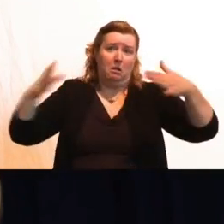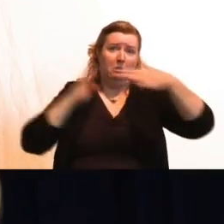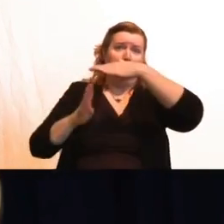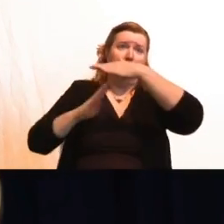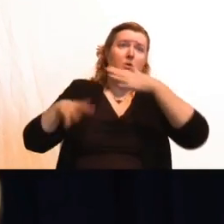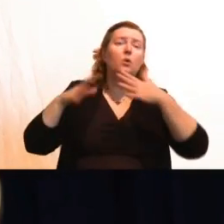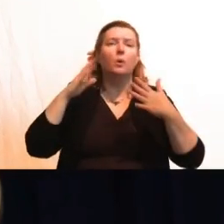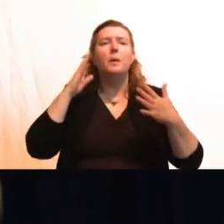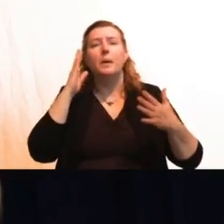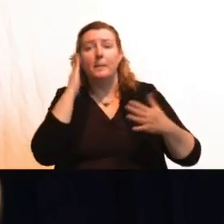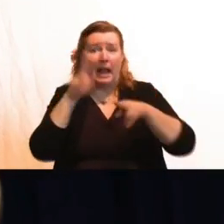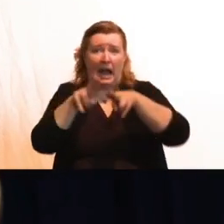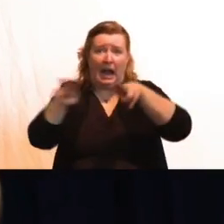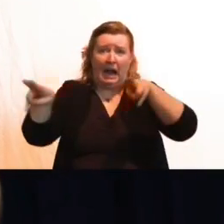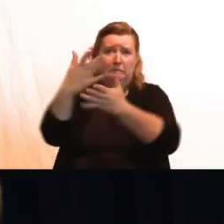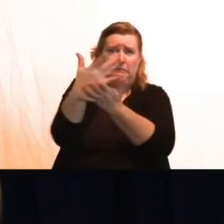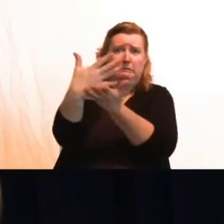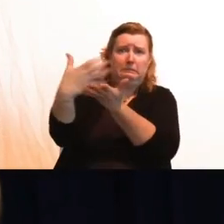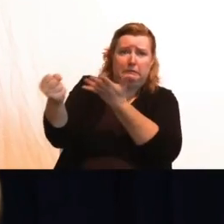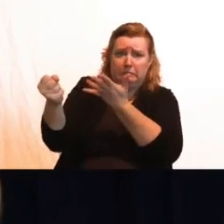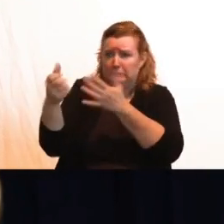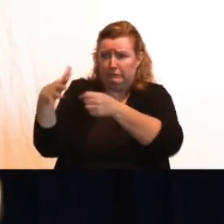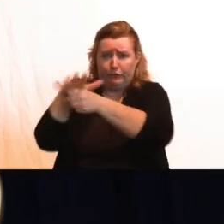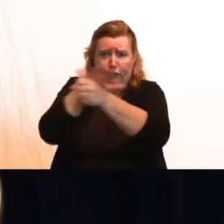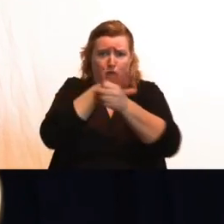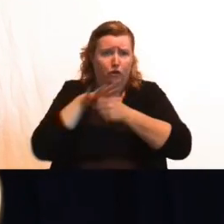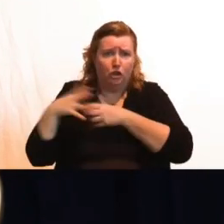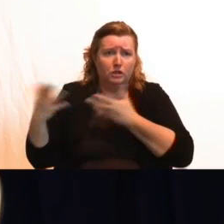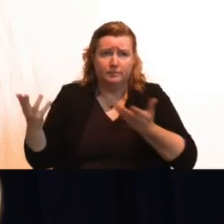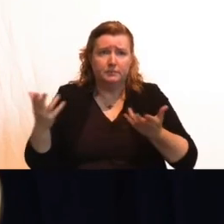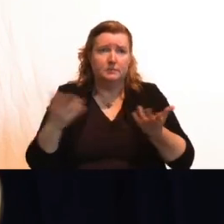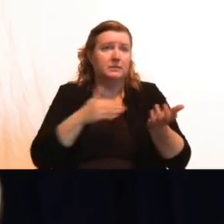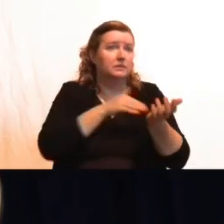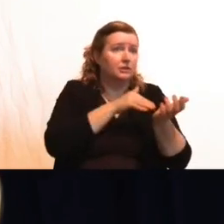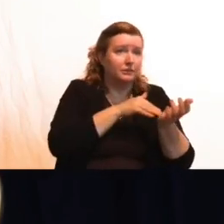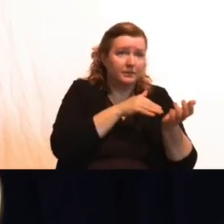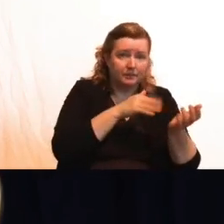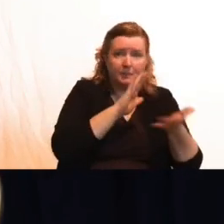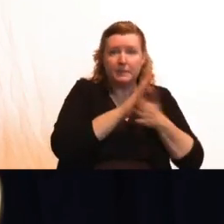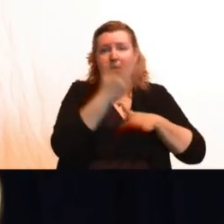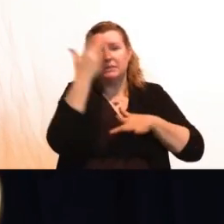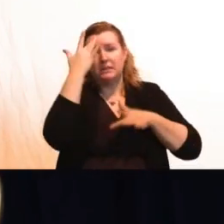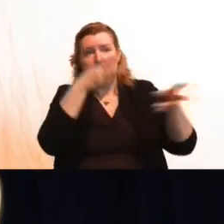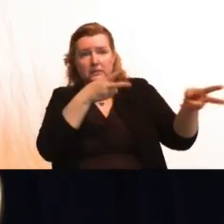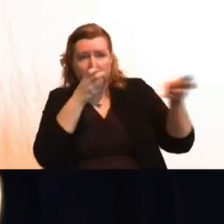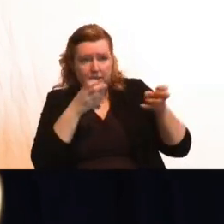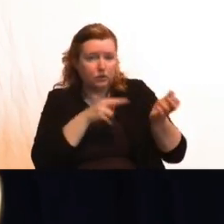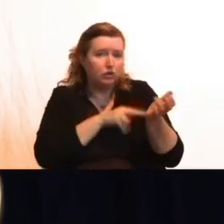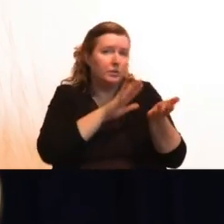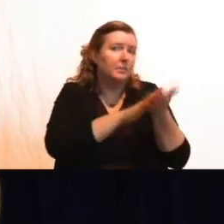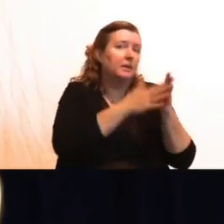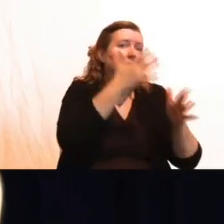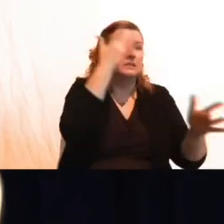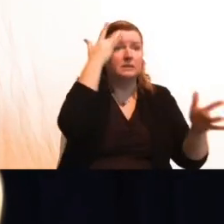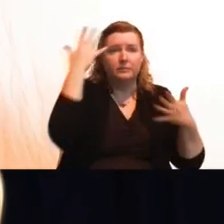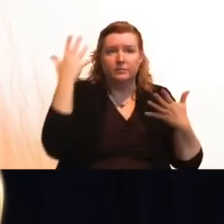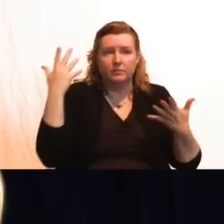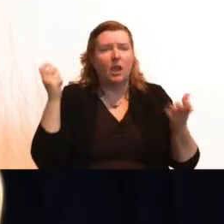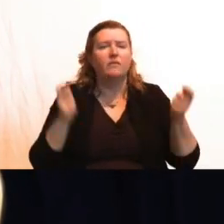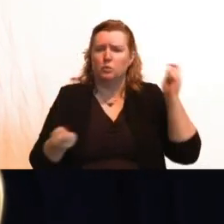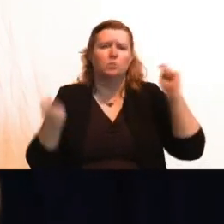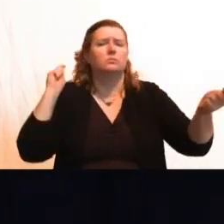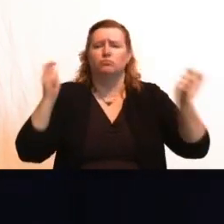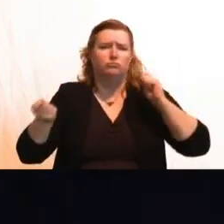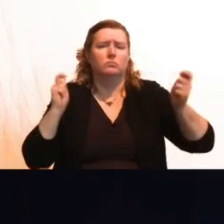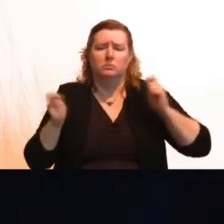sick, then we would have to make some accommodations. So we'll continue Cali and CDC. On the